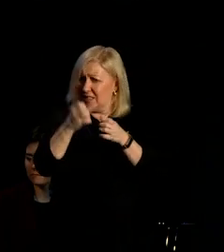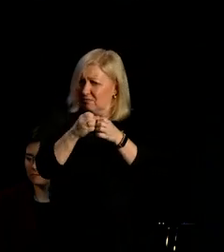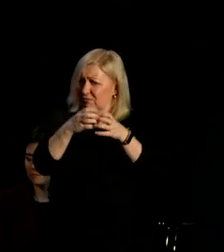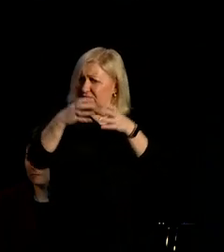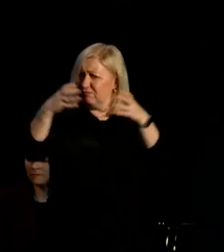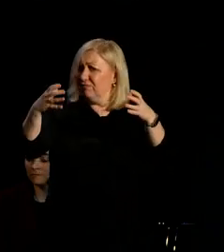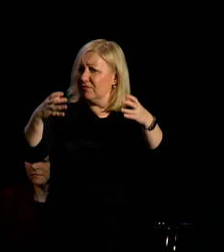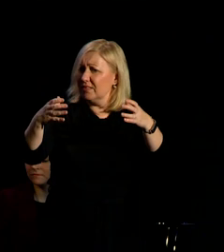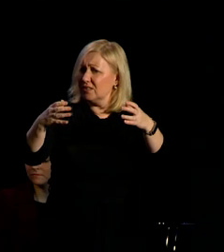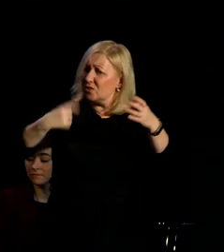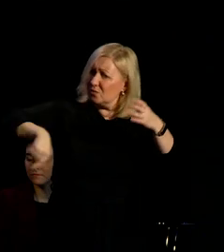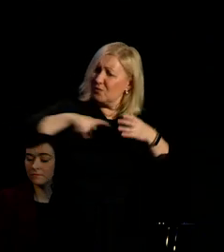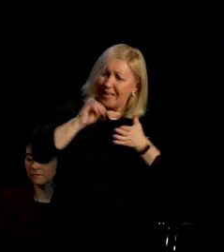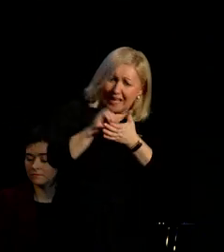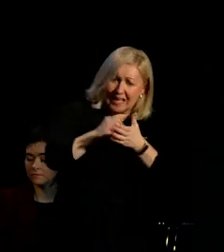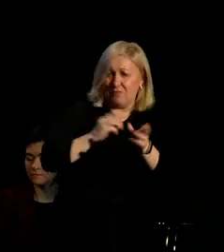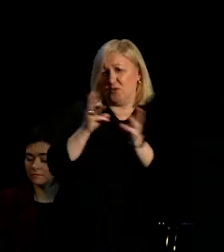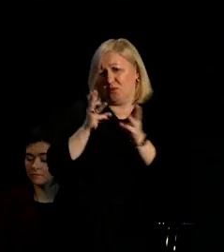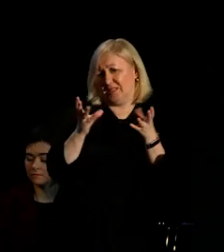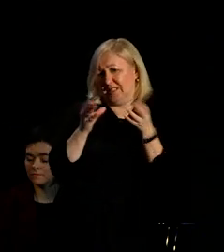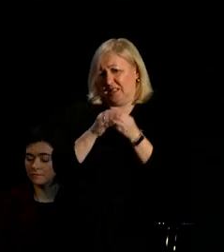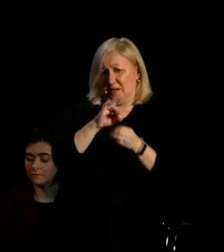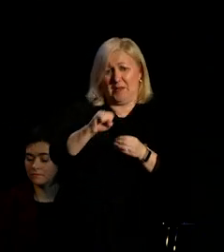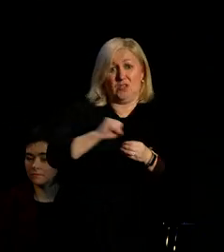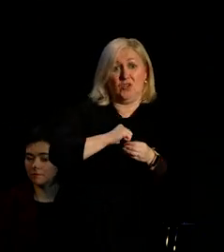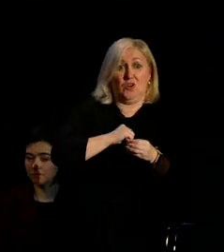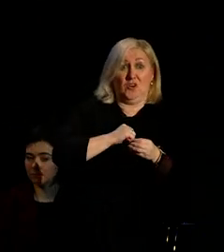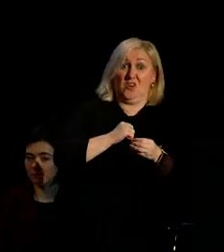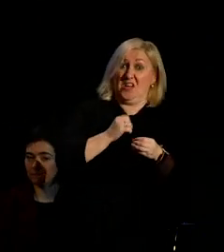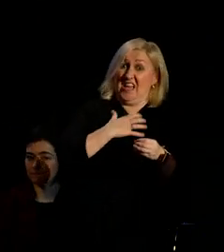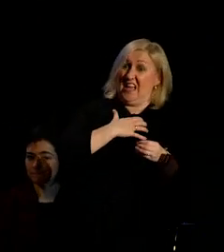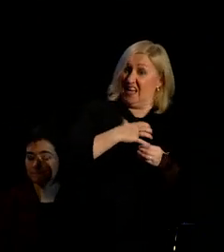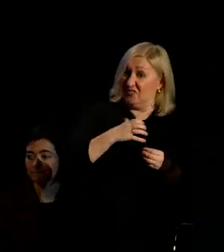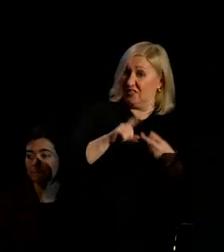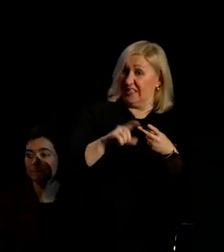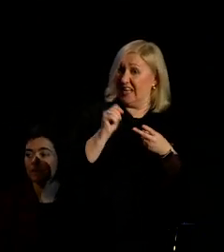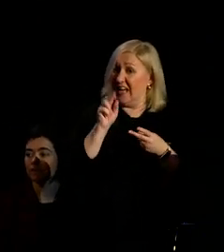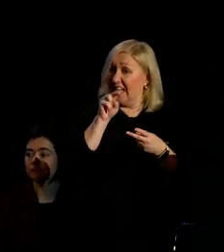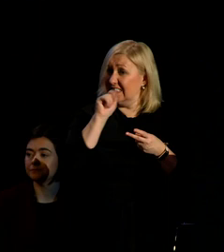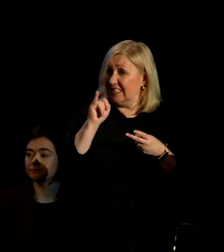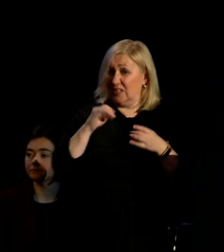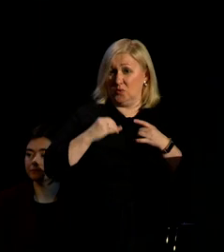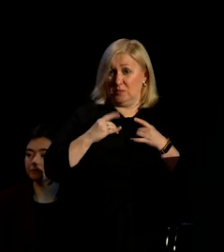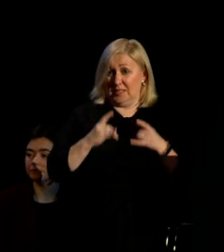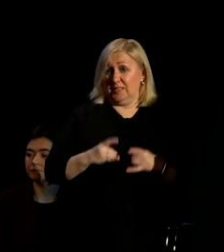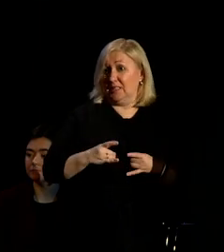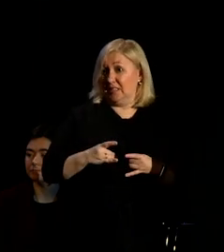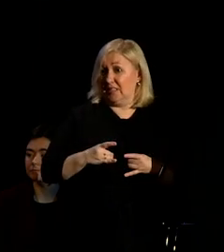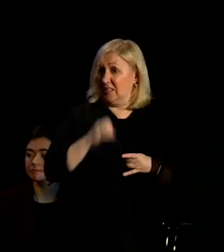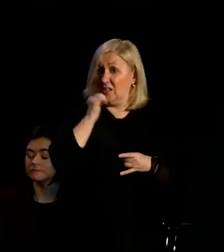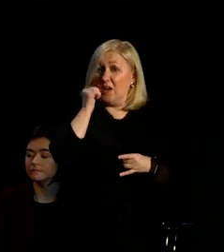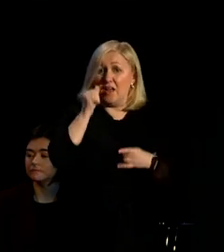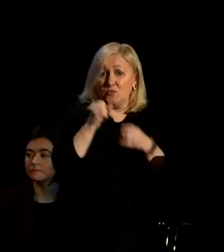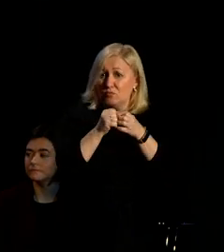ensure that hatred and inhumanity are not allowed to spread their dark shadow across Europe and the world. We